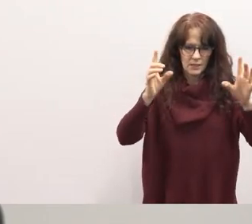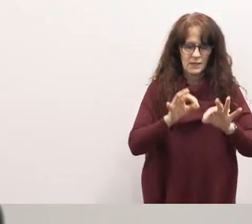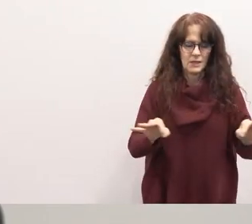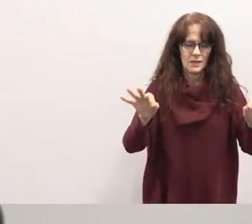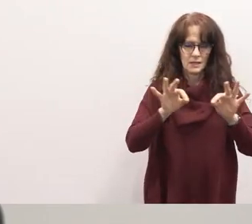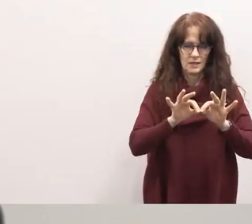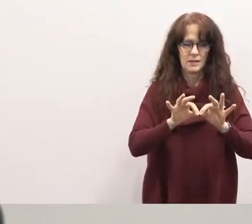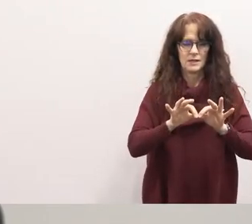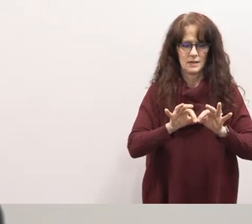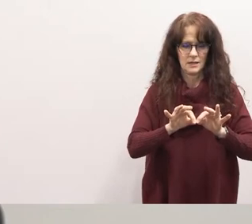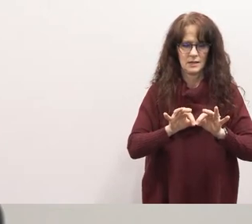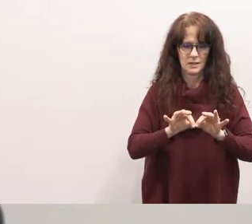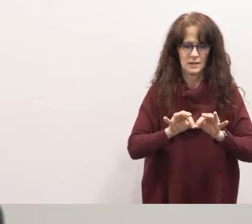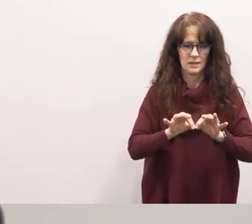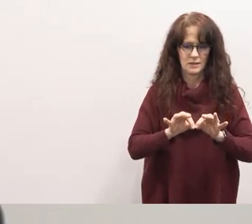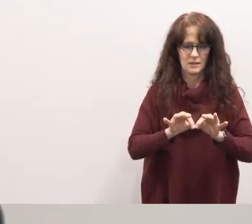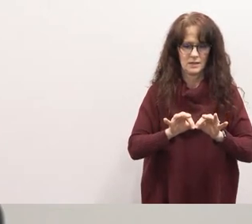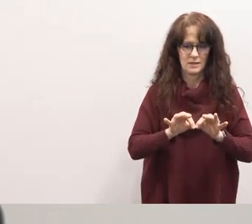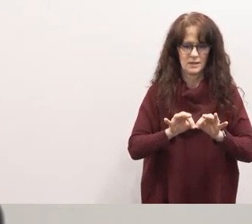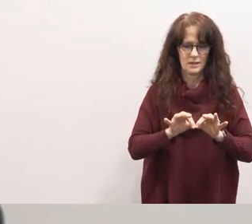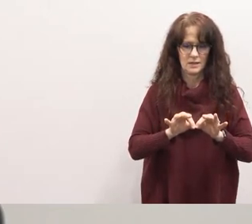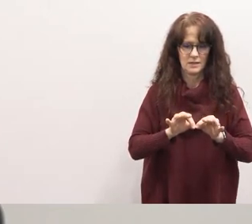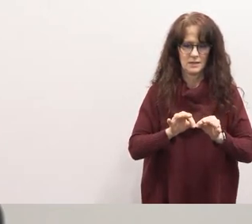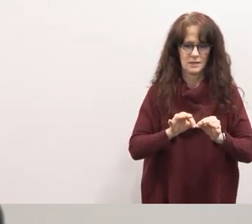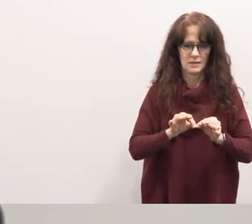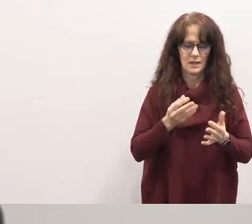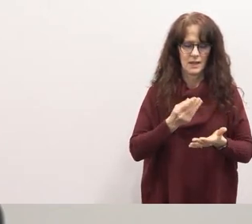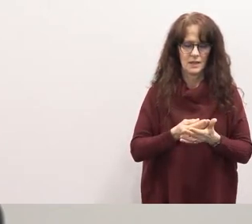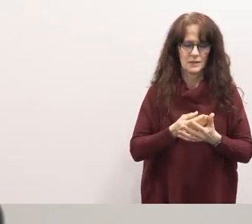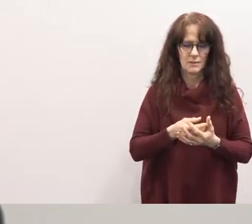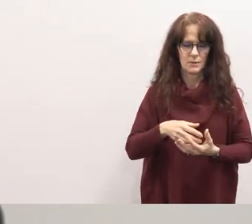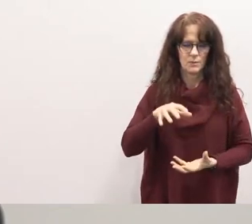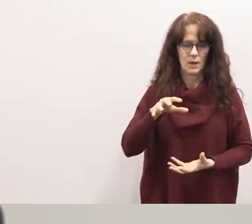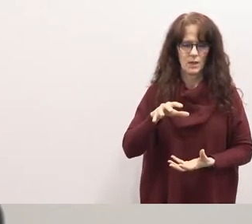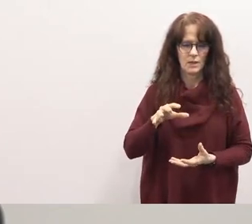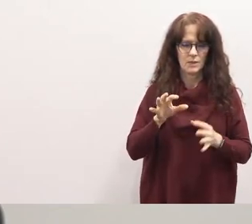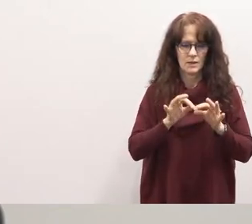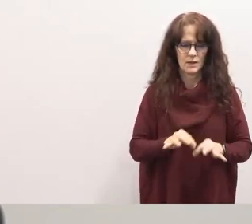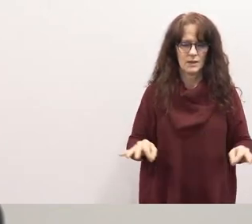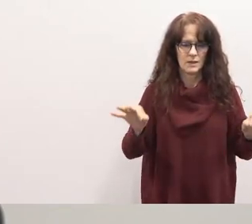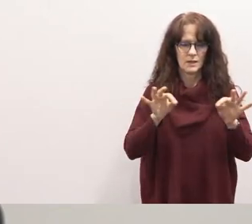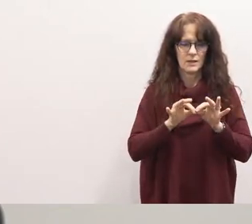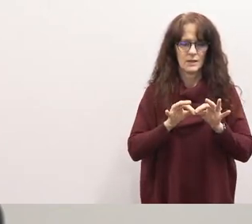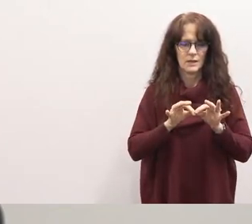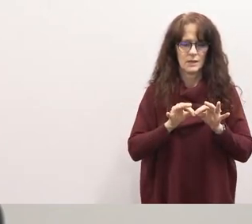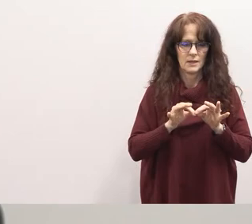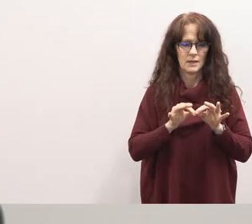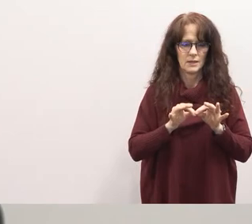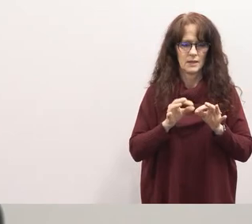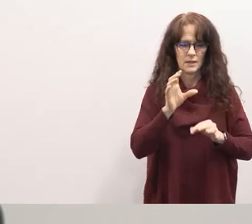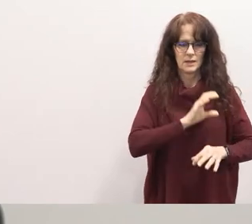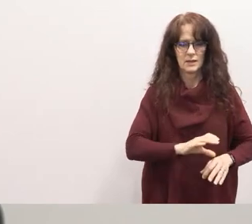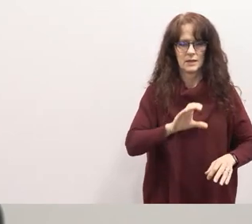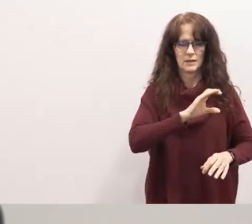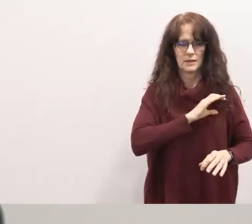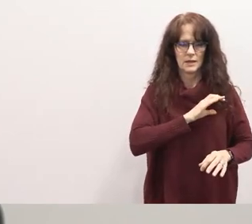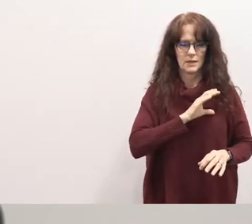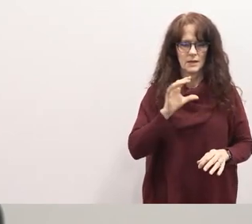key to economic wealth. It's the key to character,